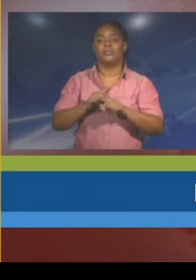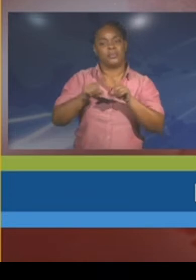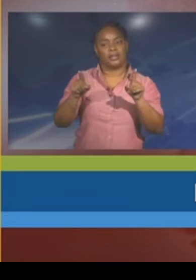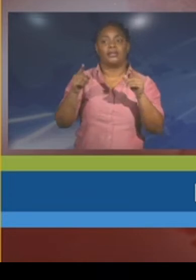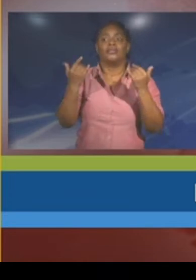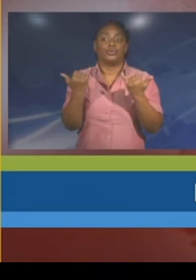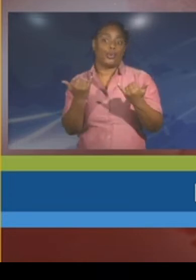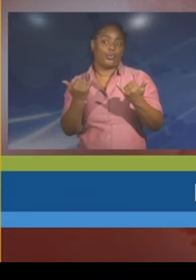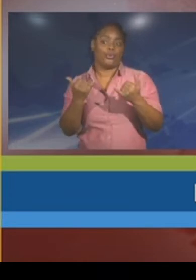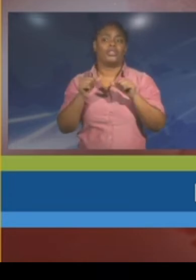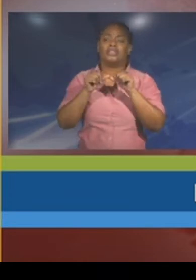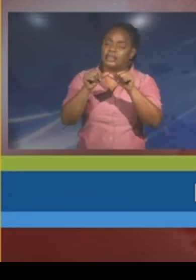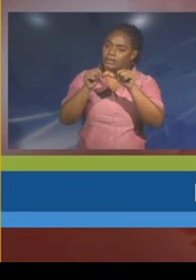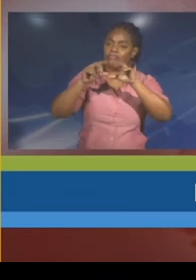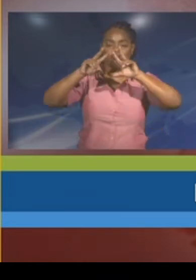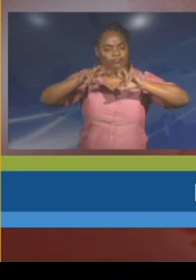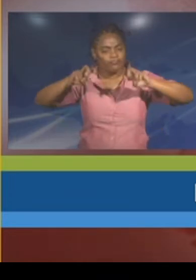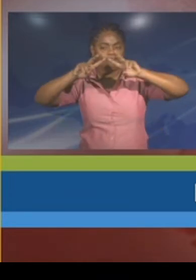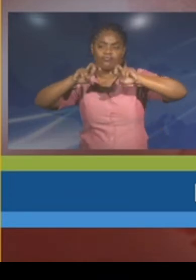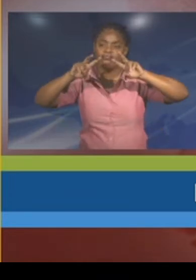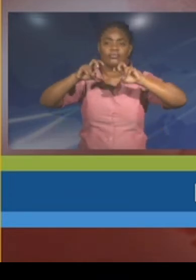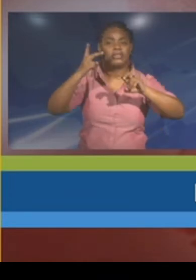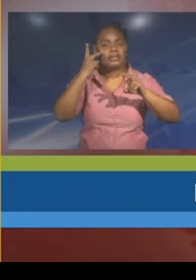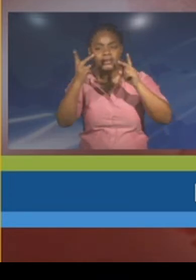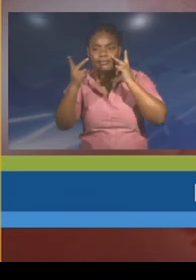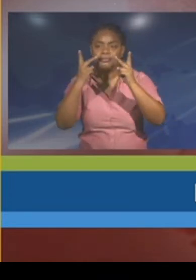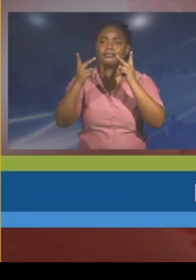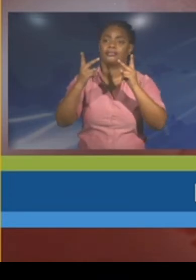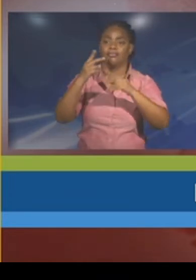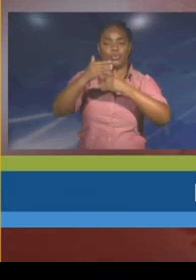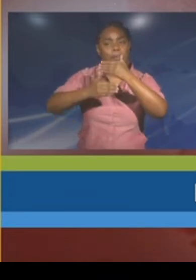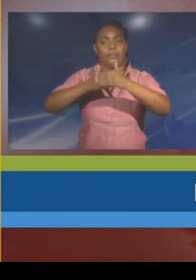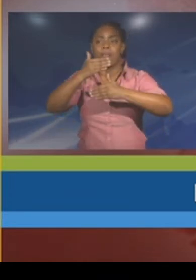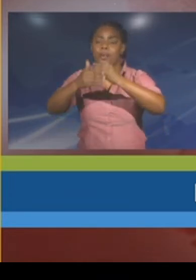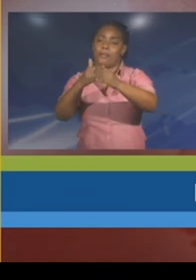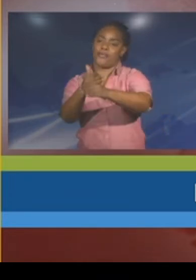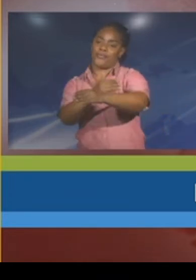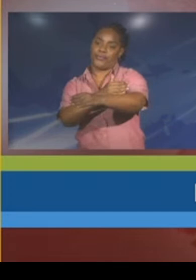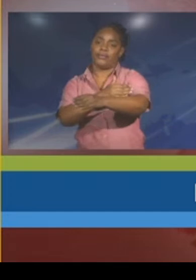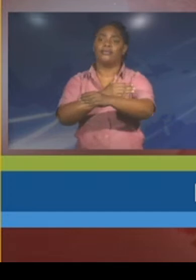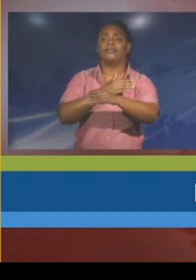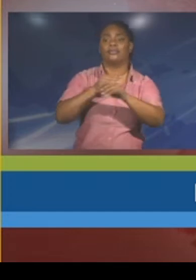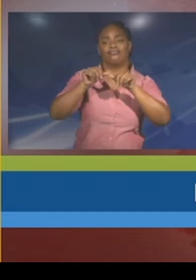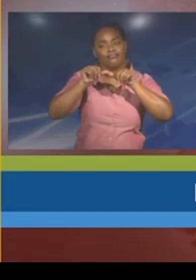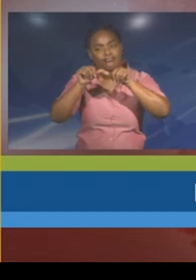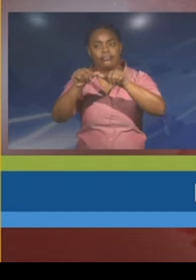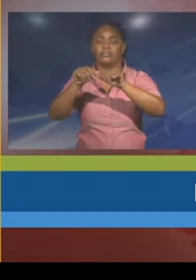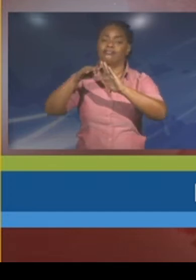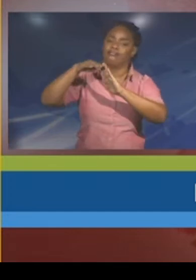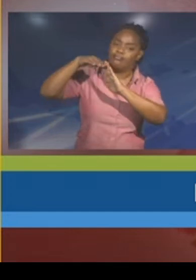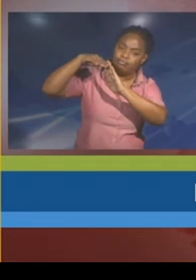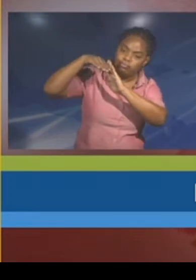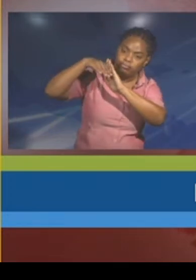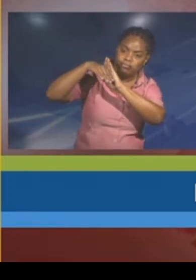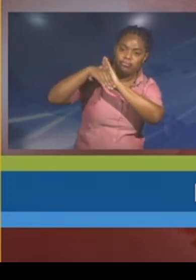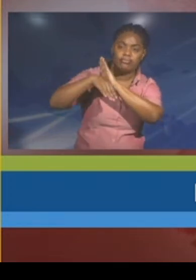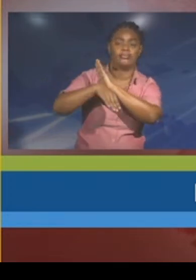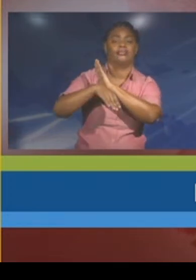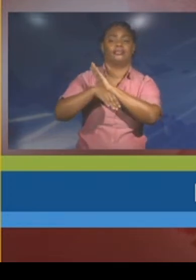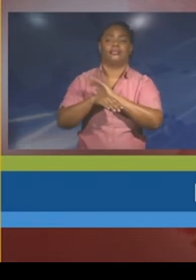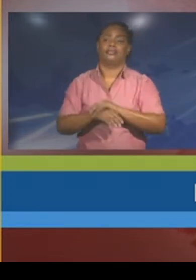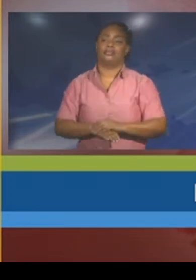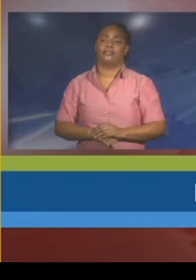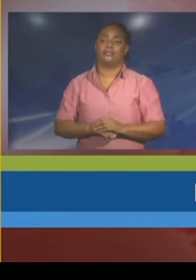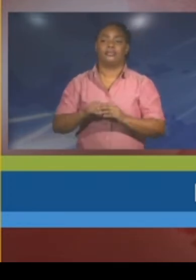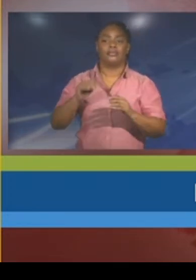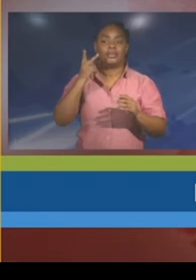the overall trend is still downward, albeit a little more slowly at the end of June. If we look at the same